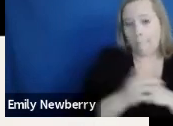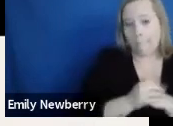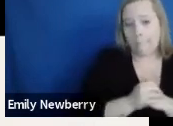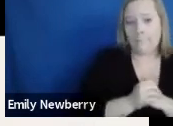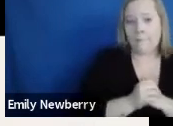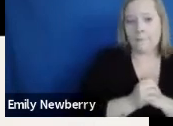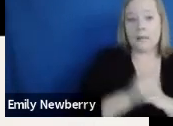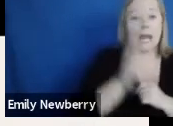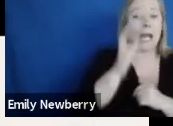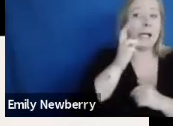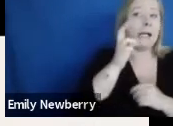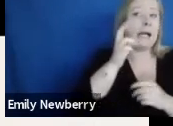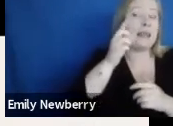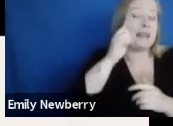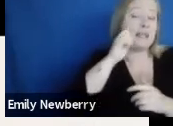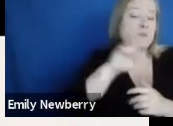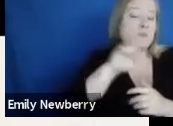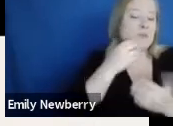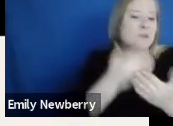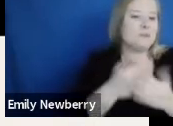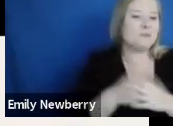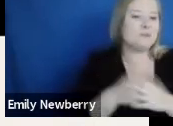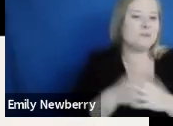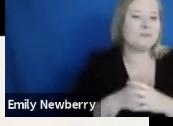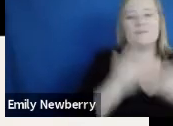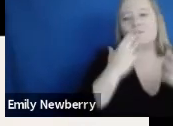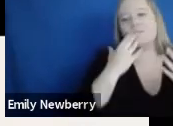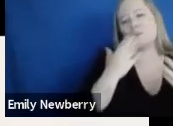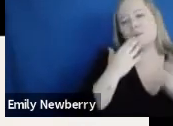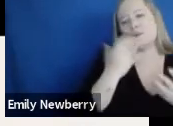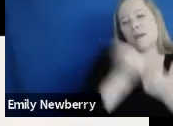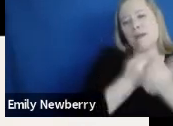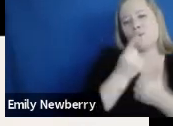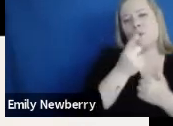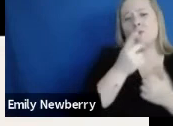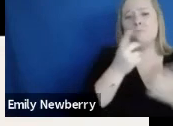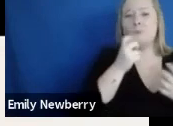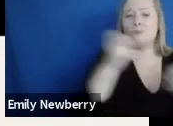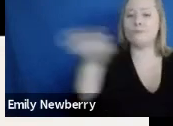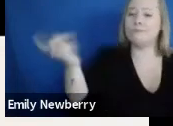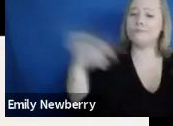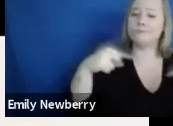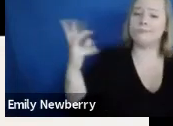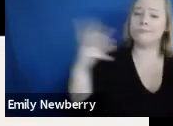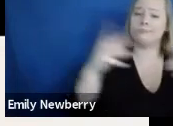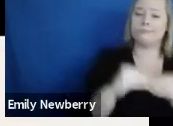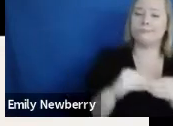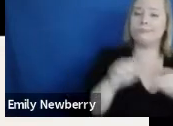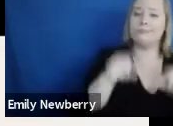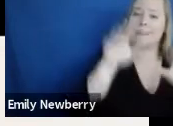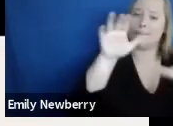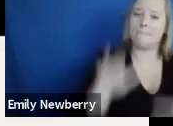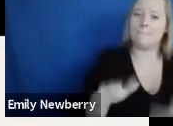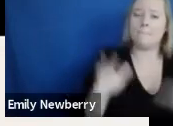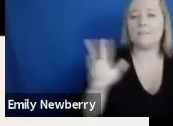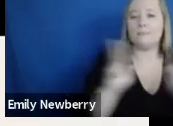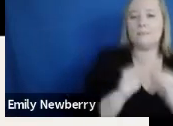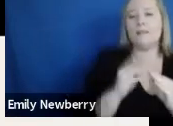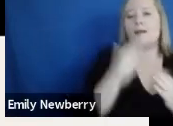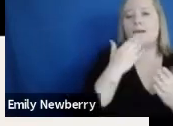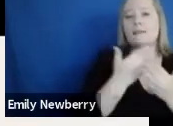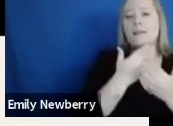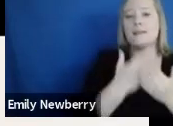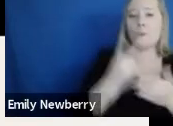good. So thanks everybody for attending and participating in this excellent seminar. Thanks to the two